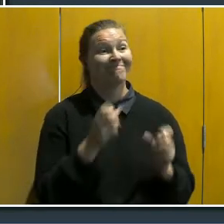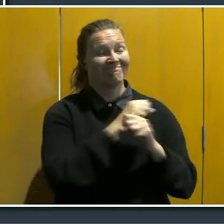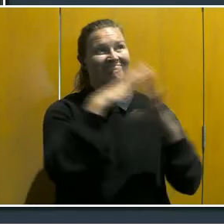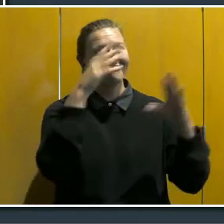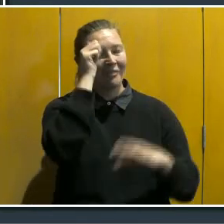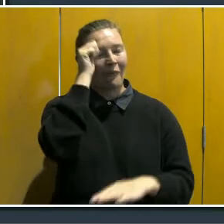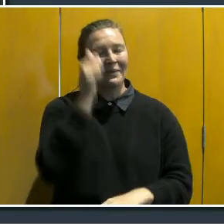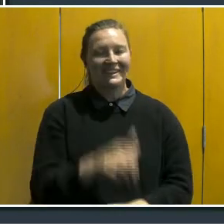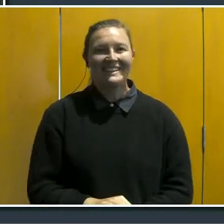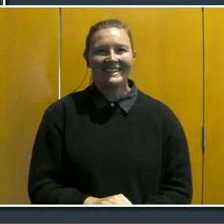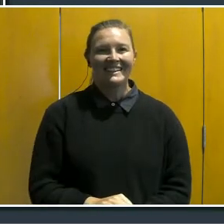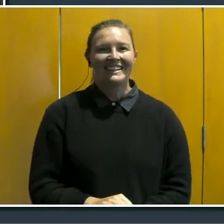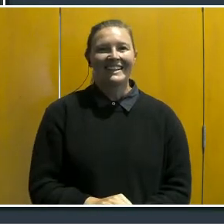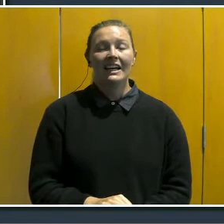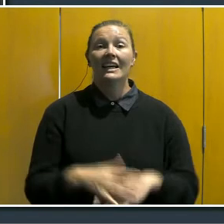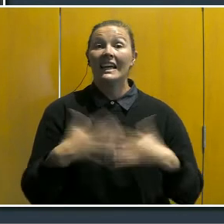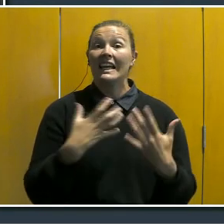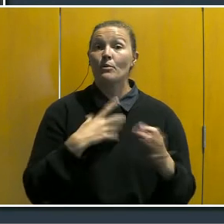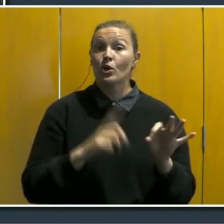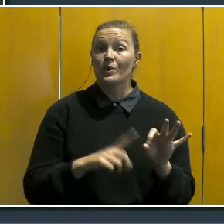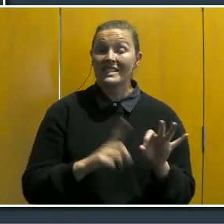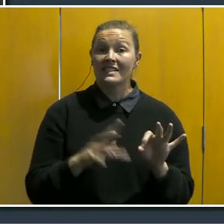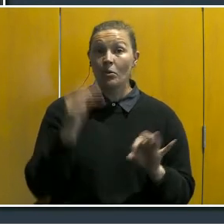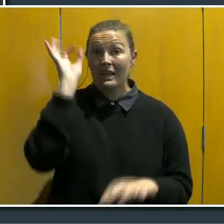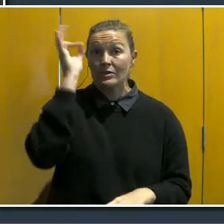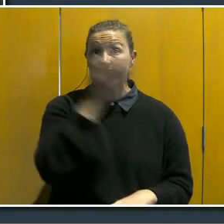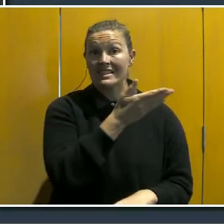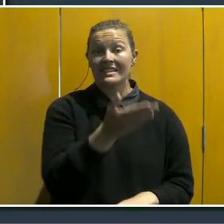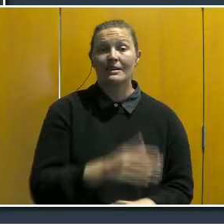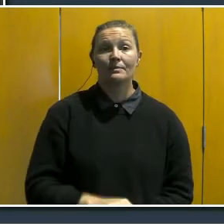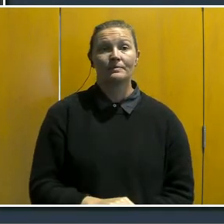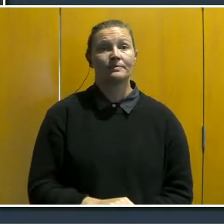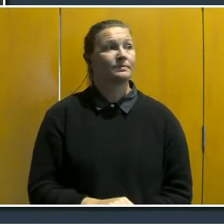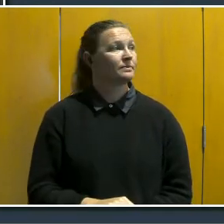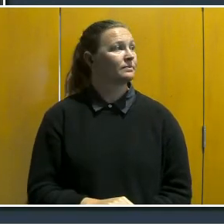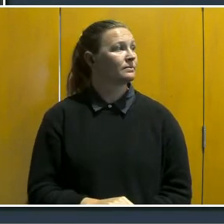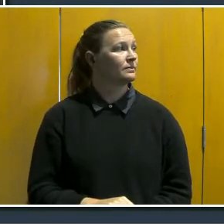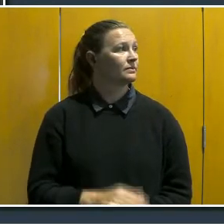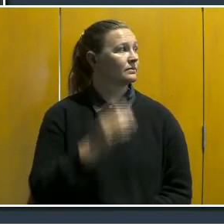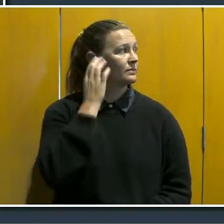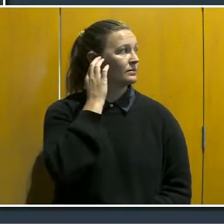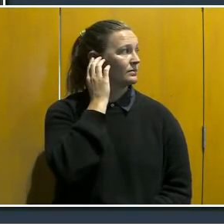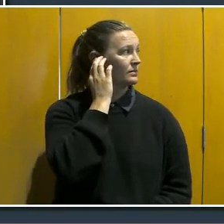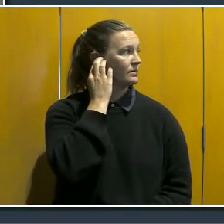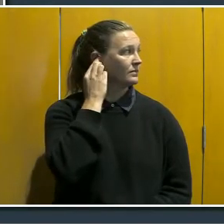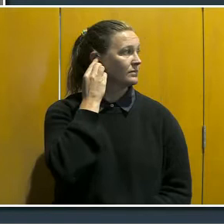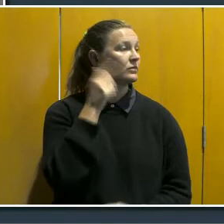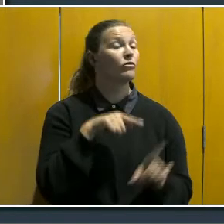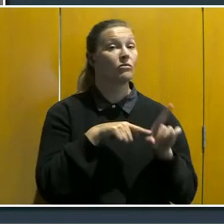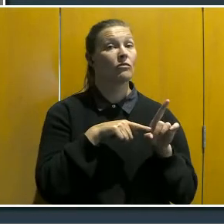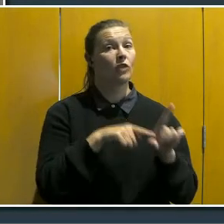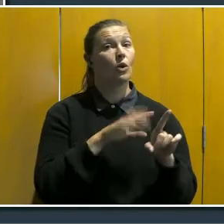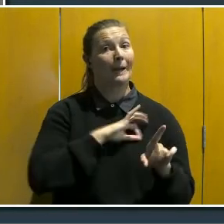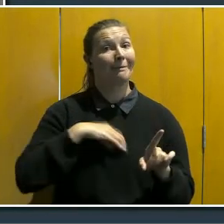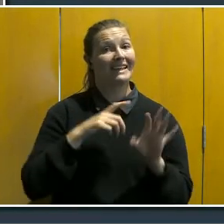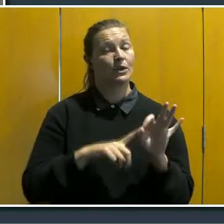imagine. Are there any further questions from councillors? Madam Mayor, just to follow up on your question, just